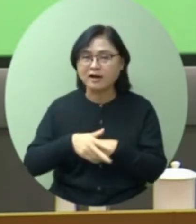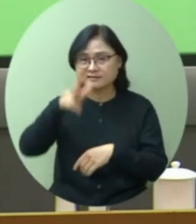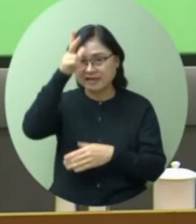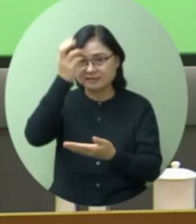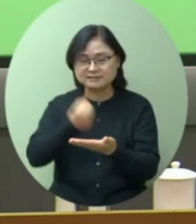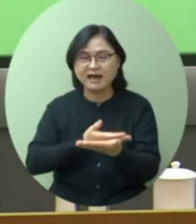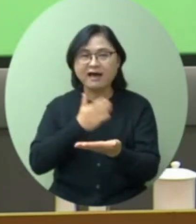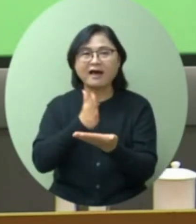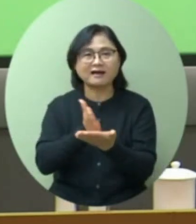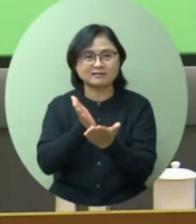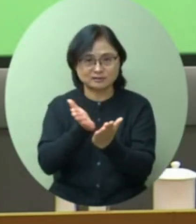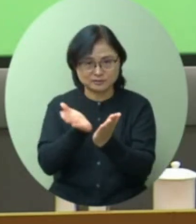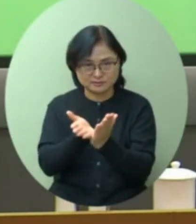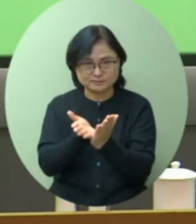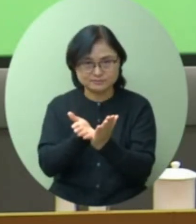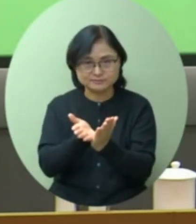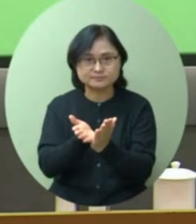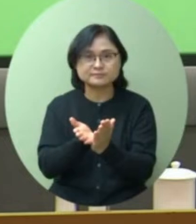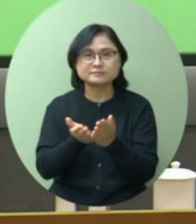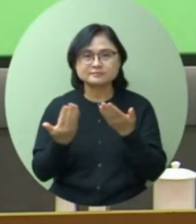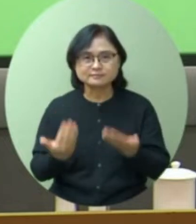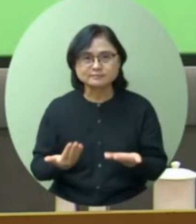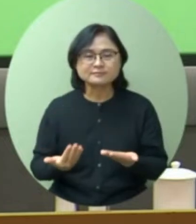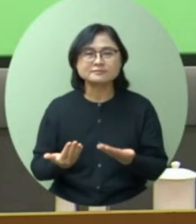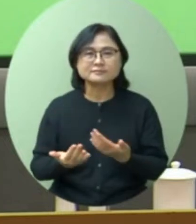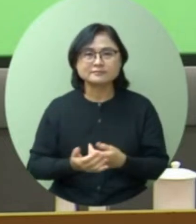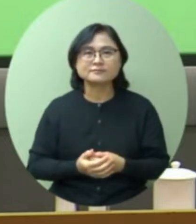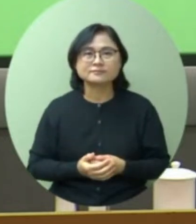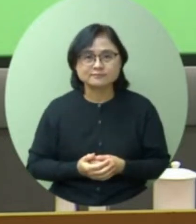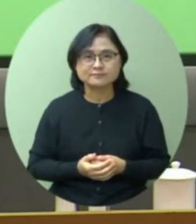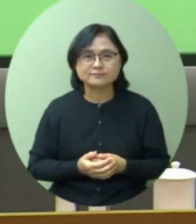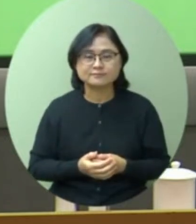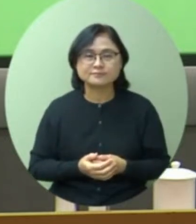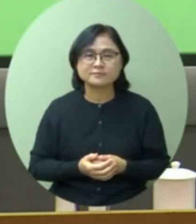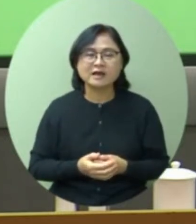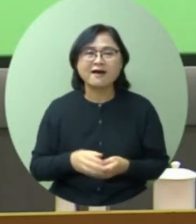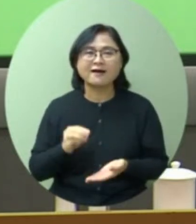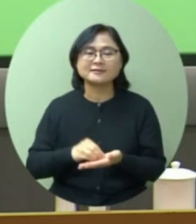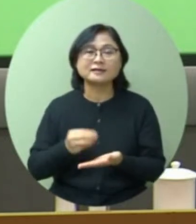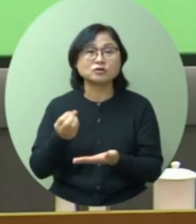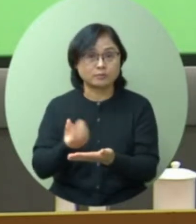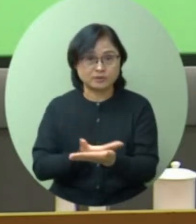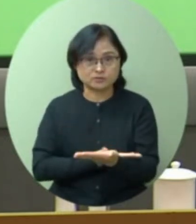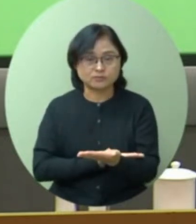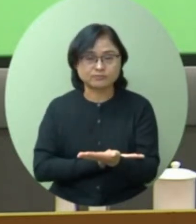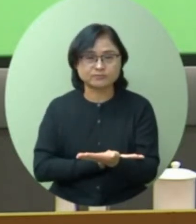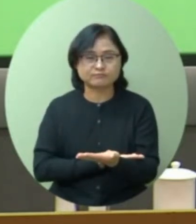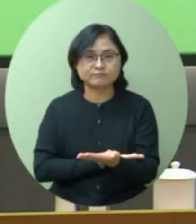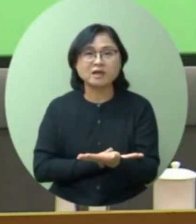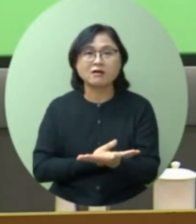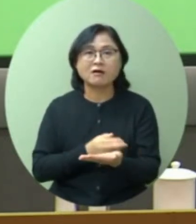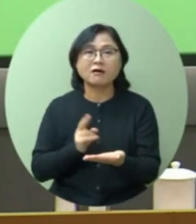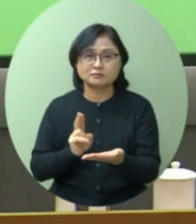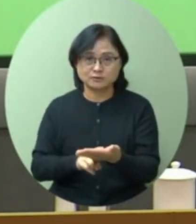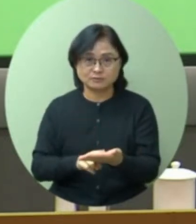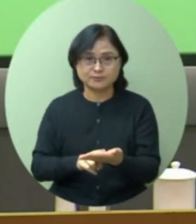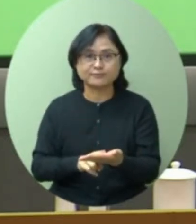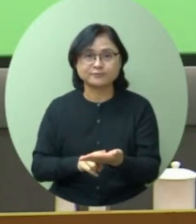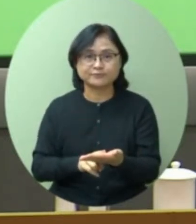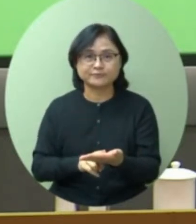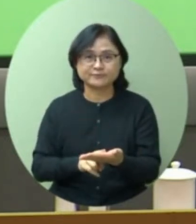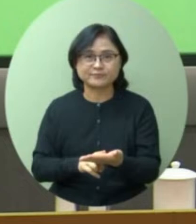the overall supply of housing and our construction process.